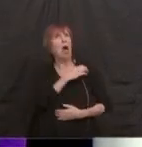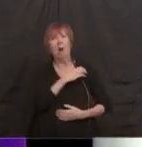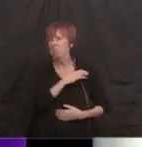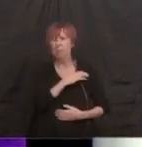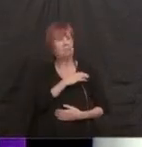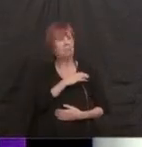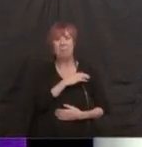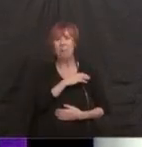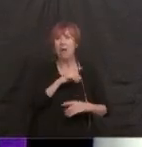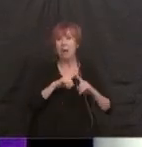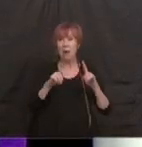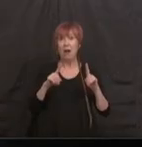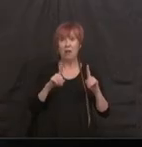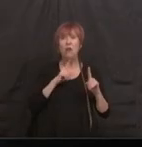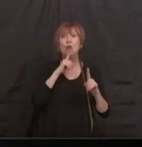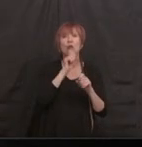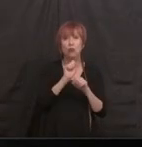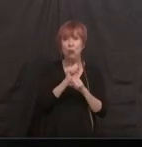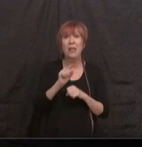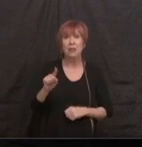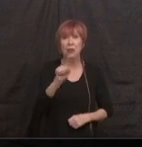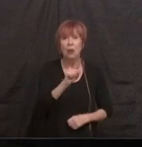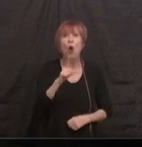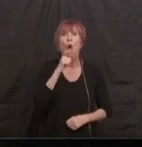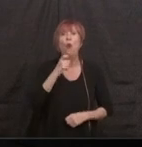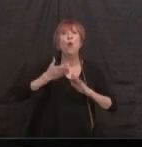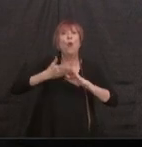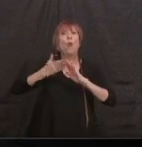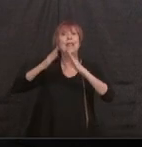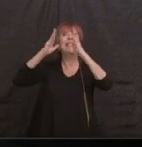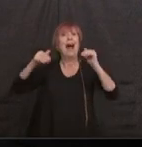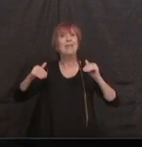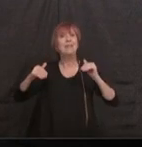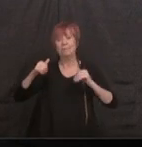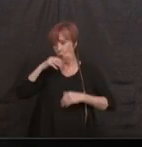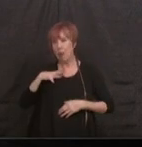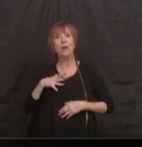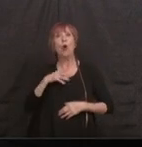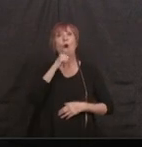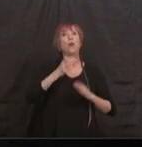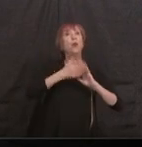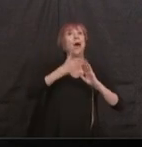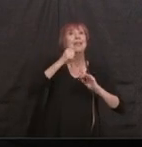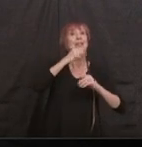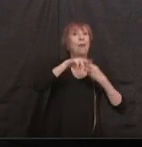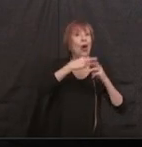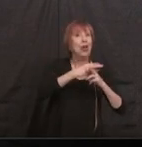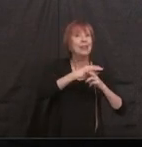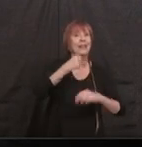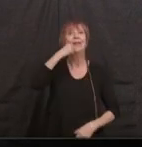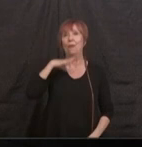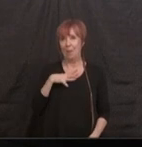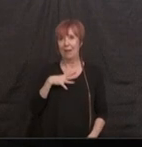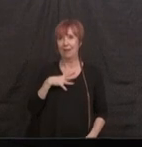right? But we do. Who's running our household? Women. Who's running the world? Women. Step into